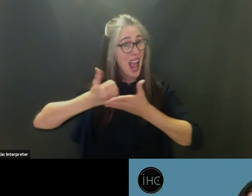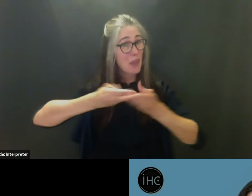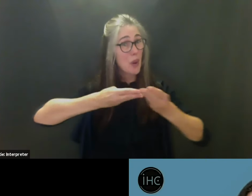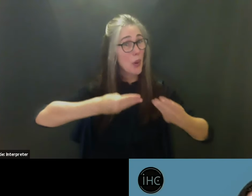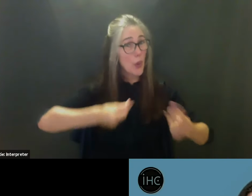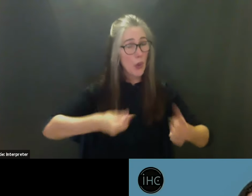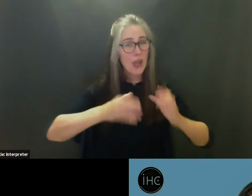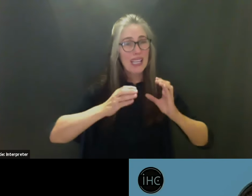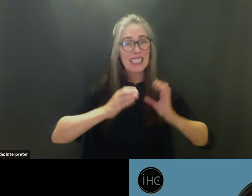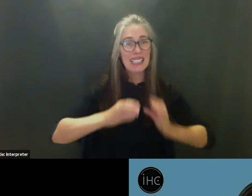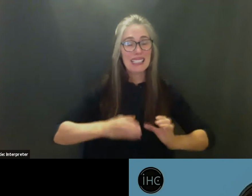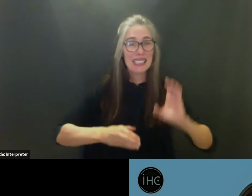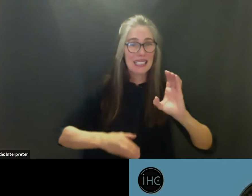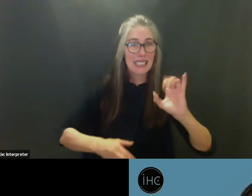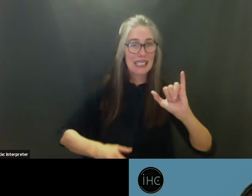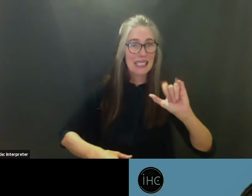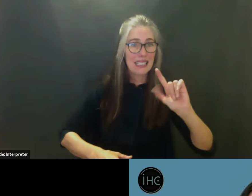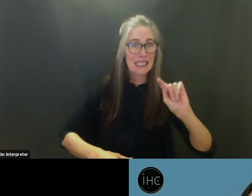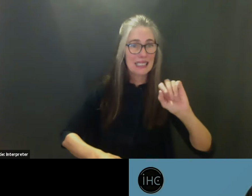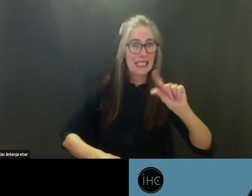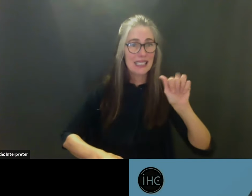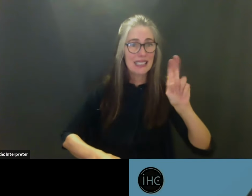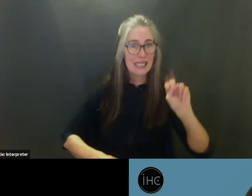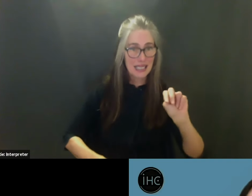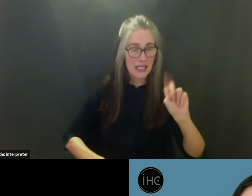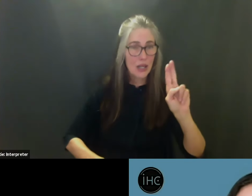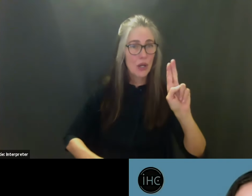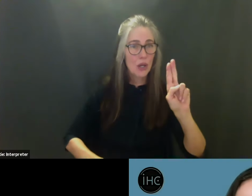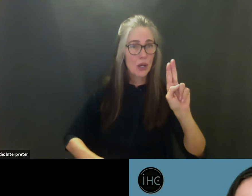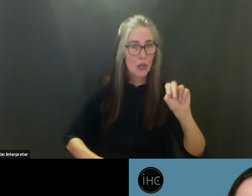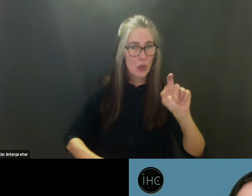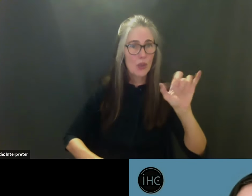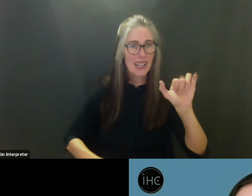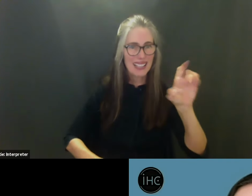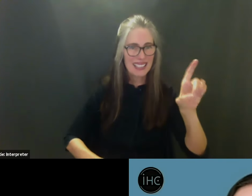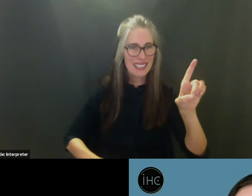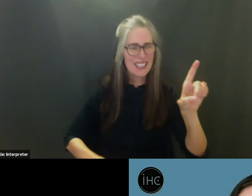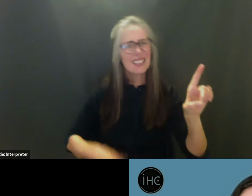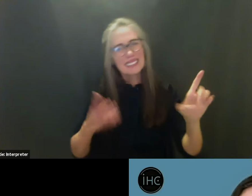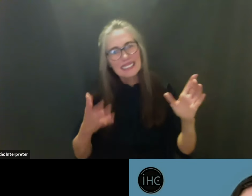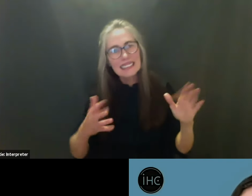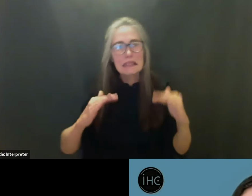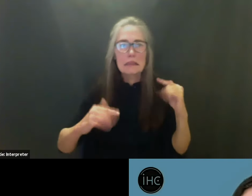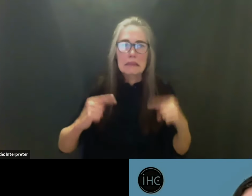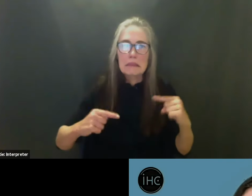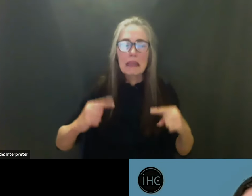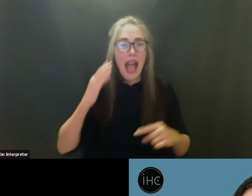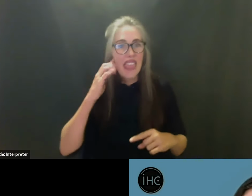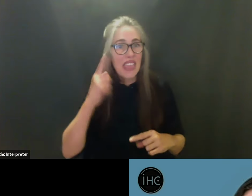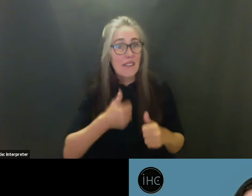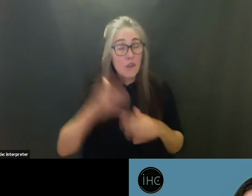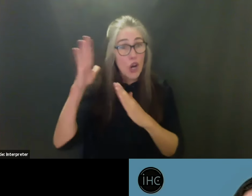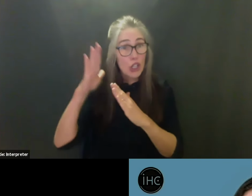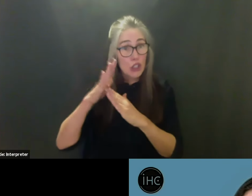capstone or at least a case in a much longer process that, uh, for many Supreme Court cases have